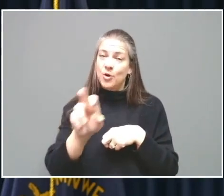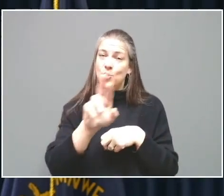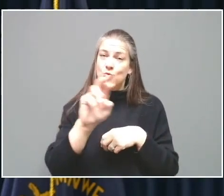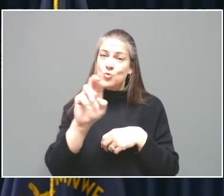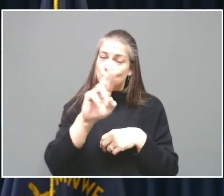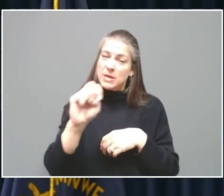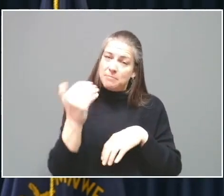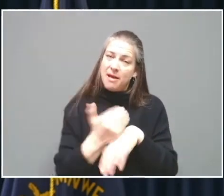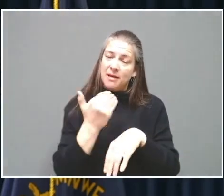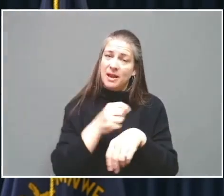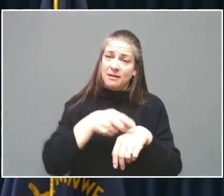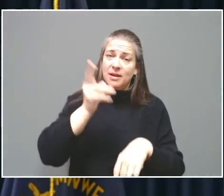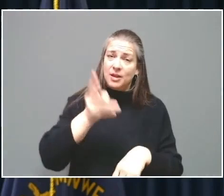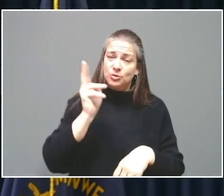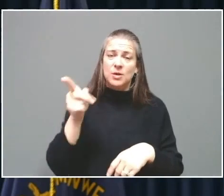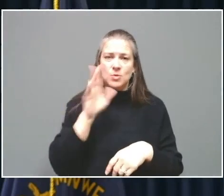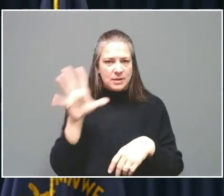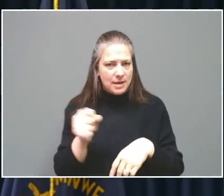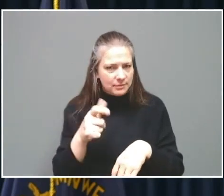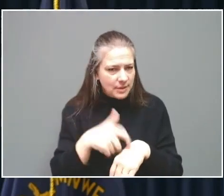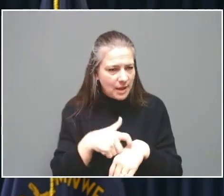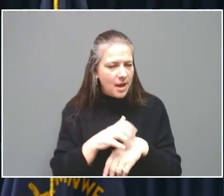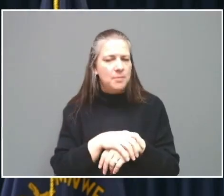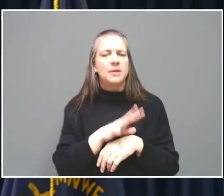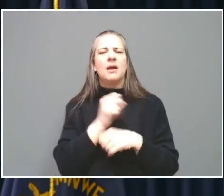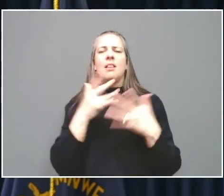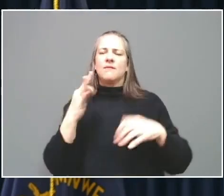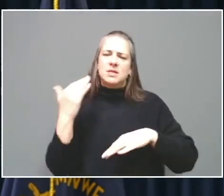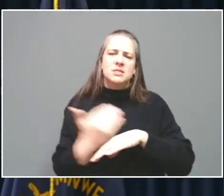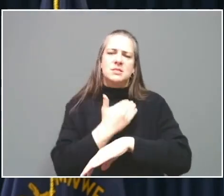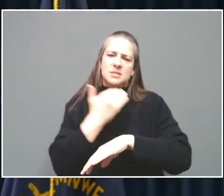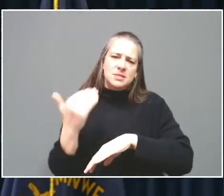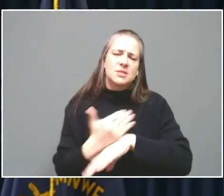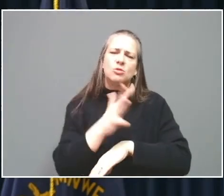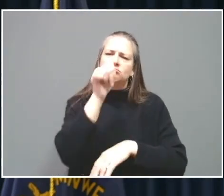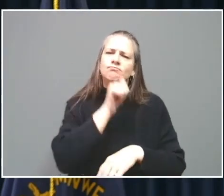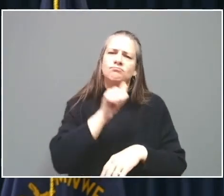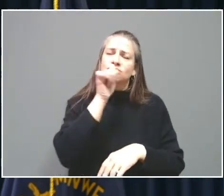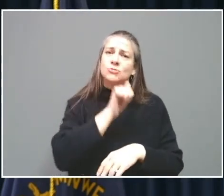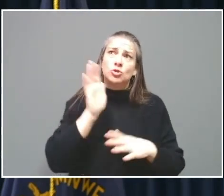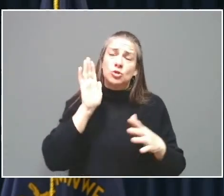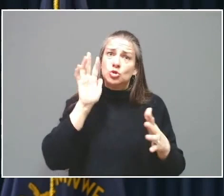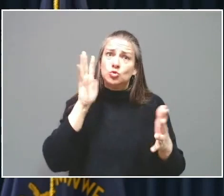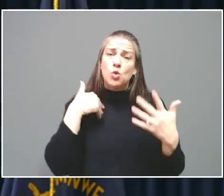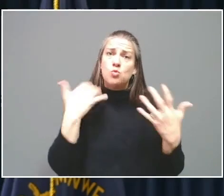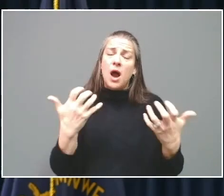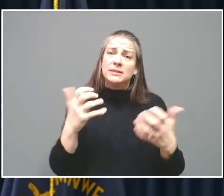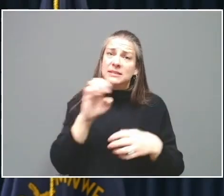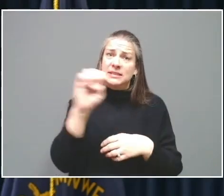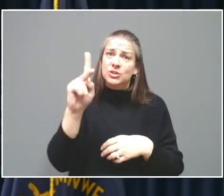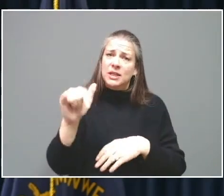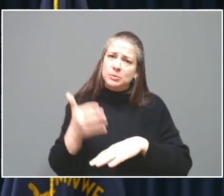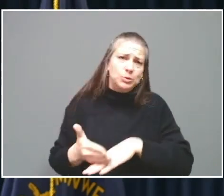time. It's going to take a lot of construction and infrastructure. So hang with us. We want to create a better tomorrow in Eastern Kentucky, but that's not going